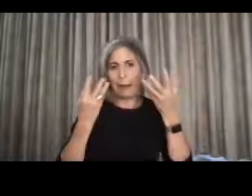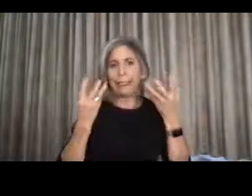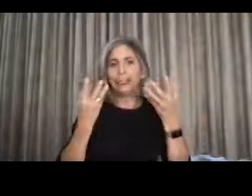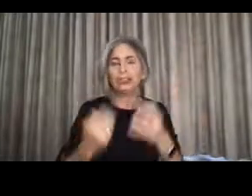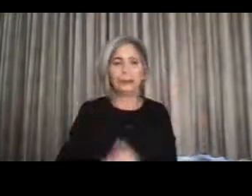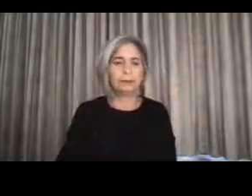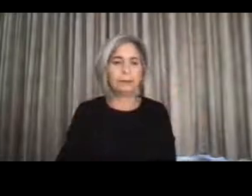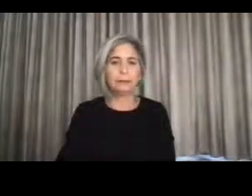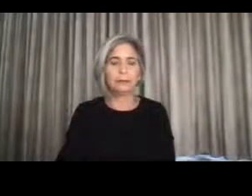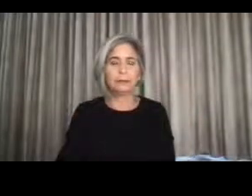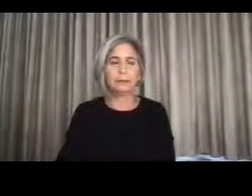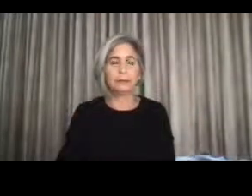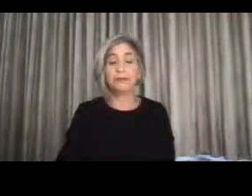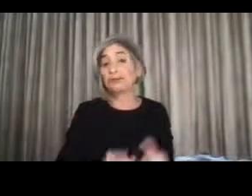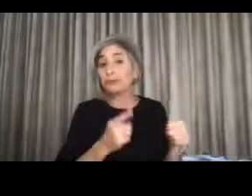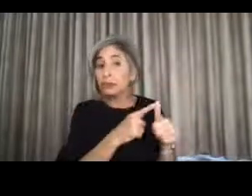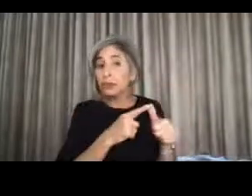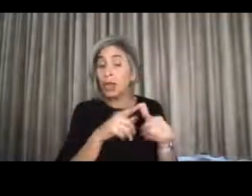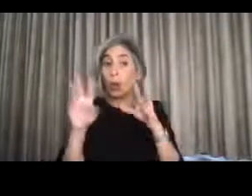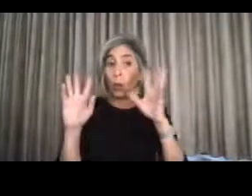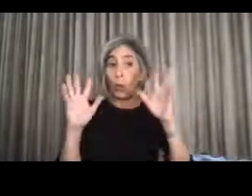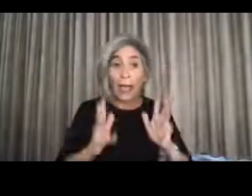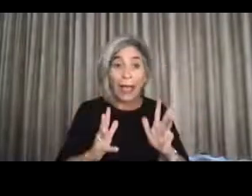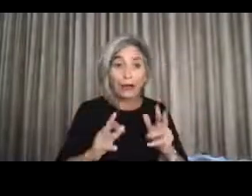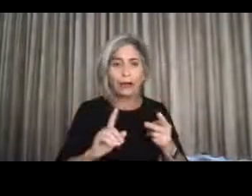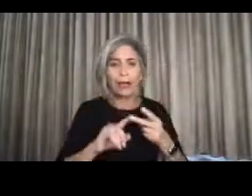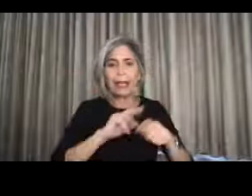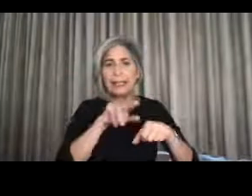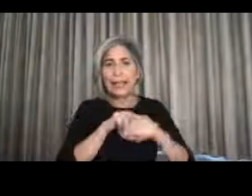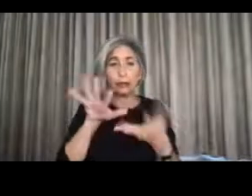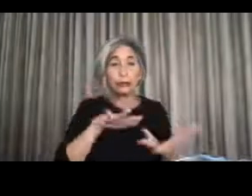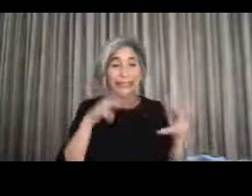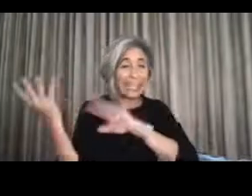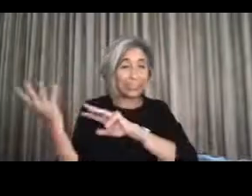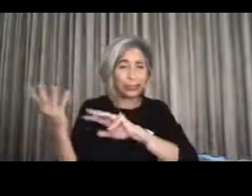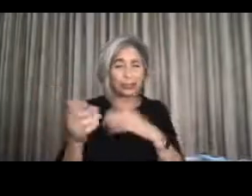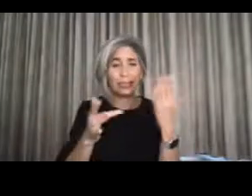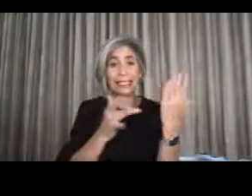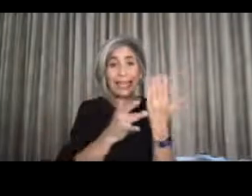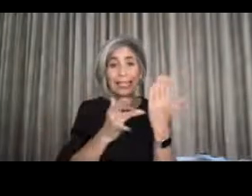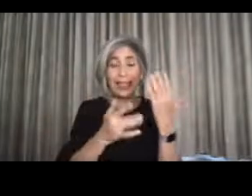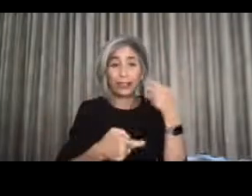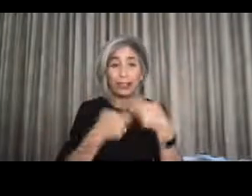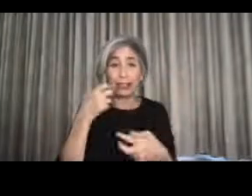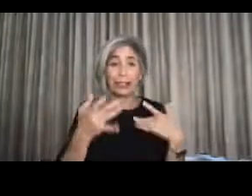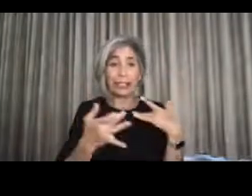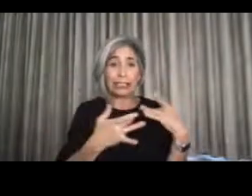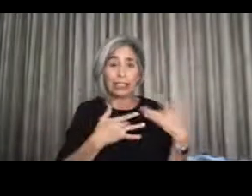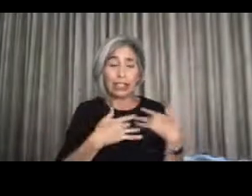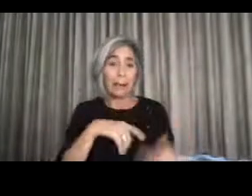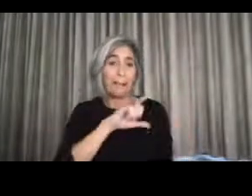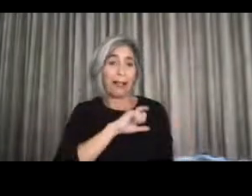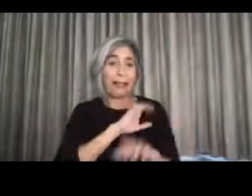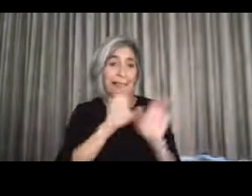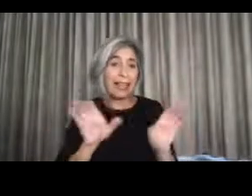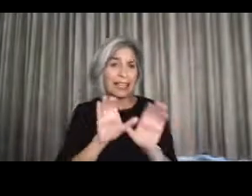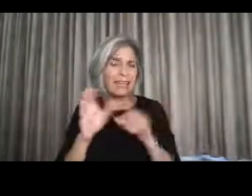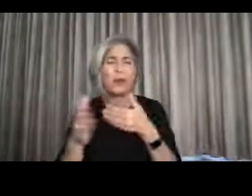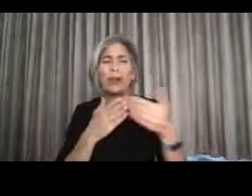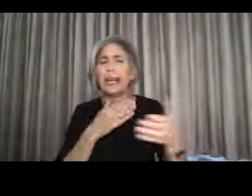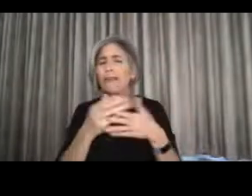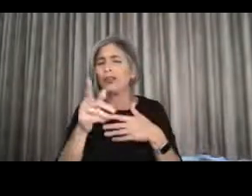This covers things like severe weather, natural disasters, technological concerns, police activity, whatever you want